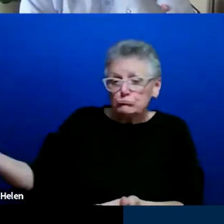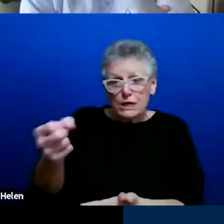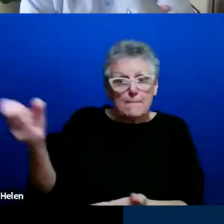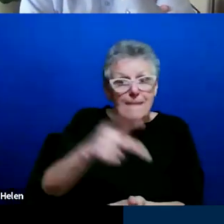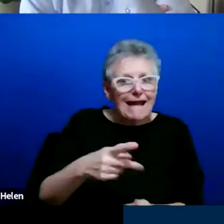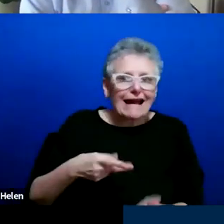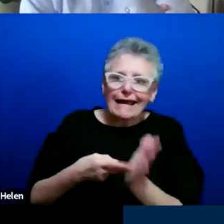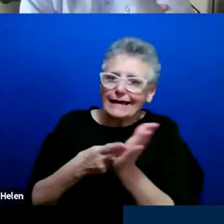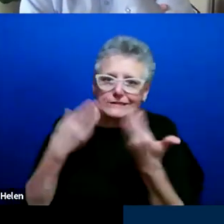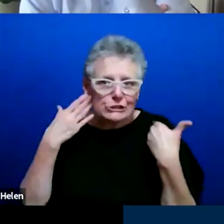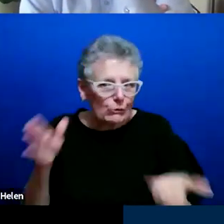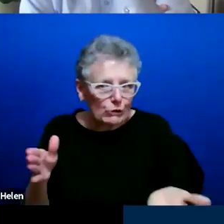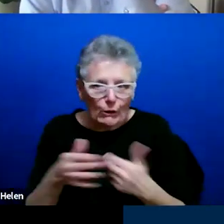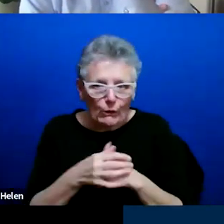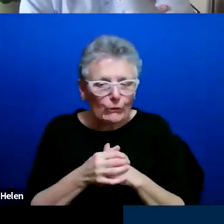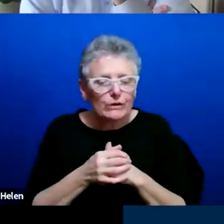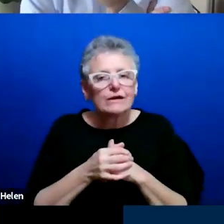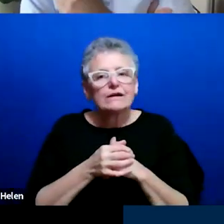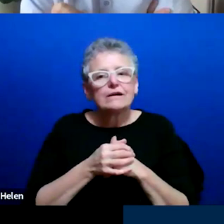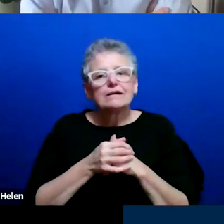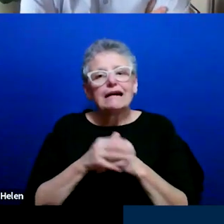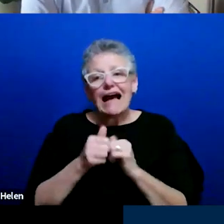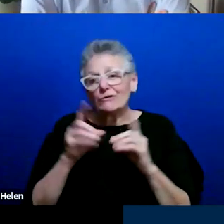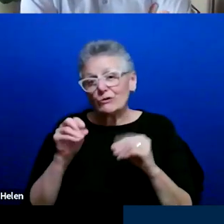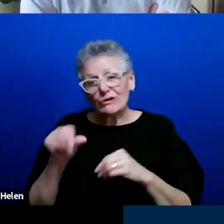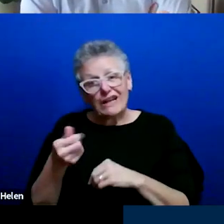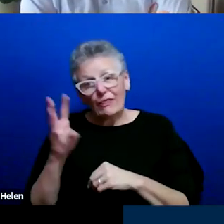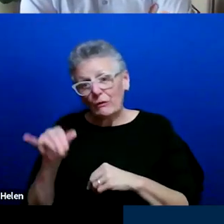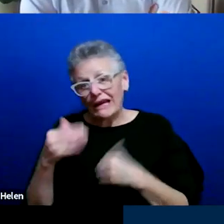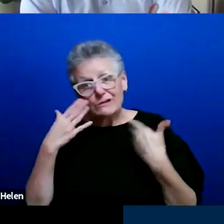don't know how to do it other than that.